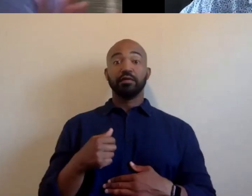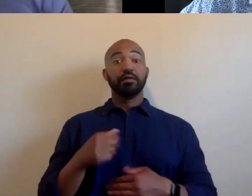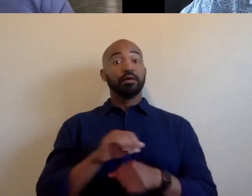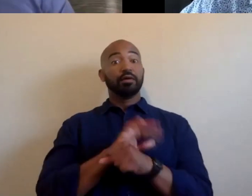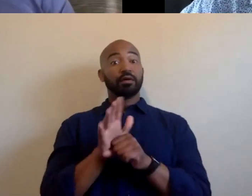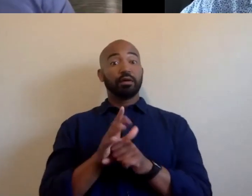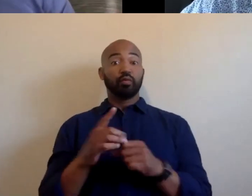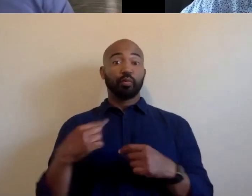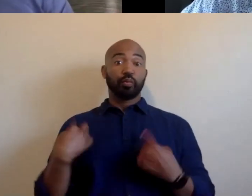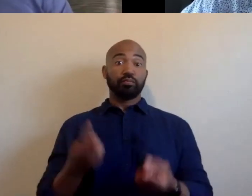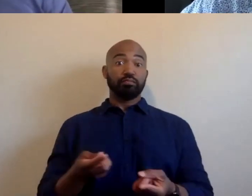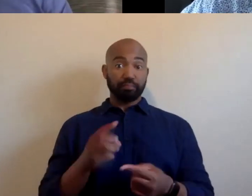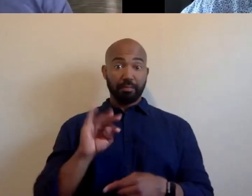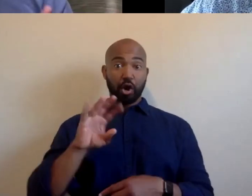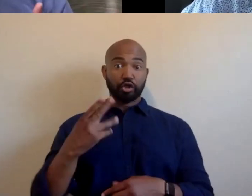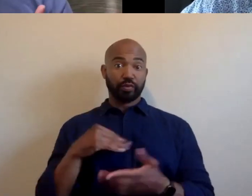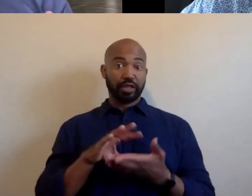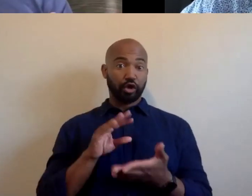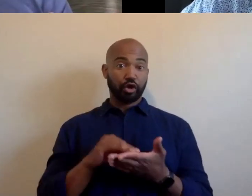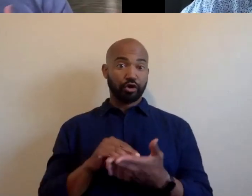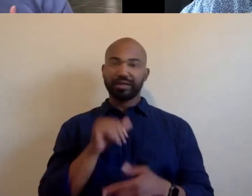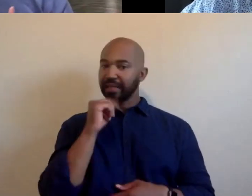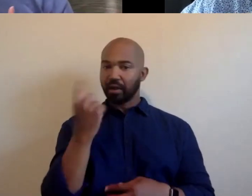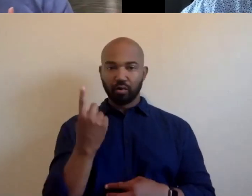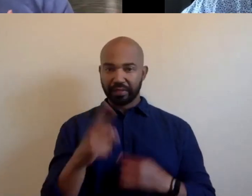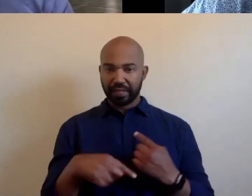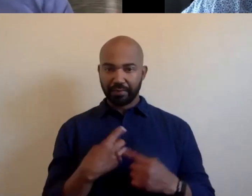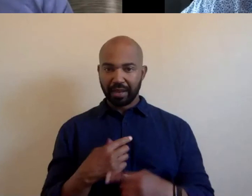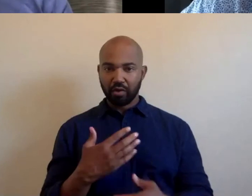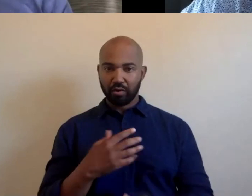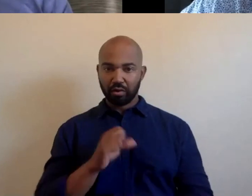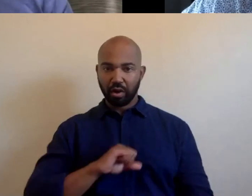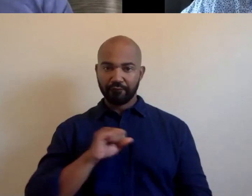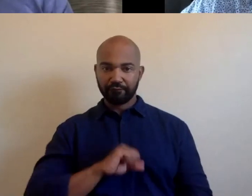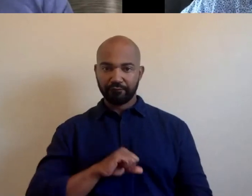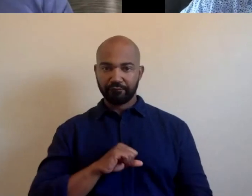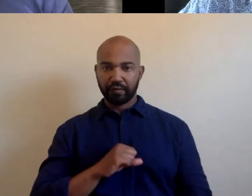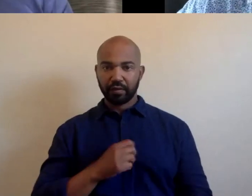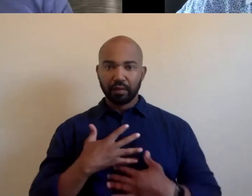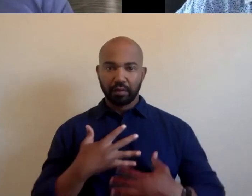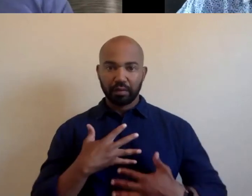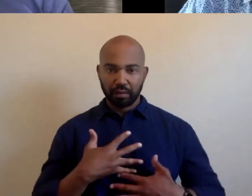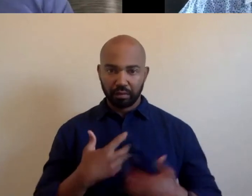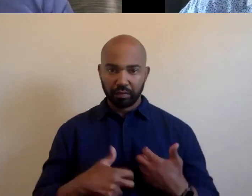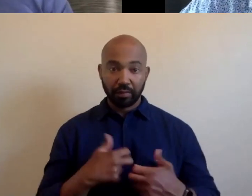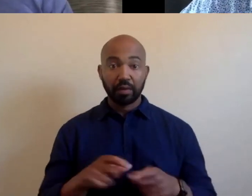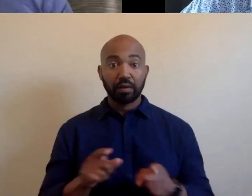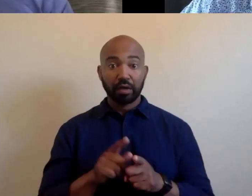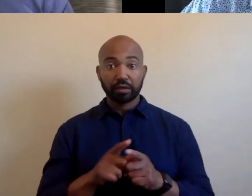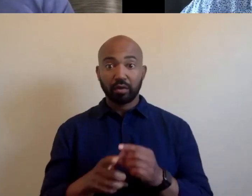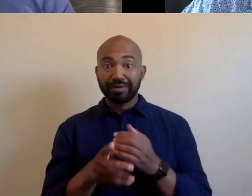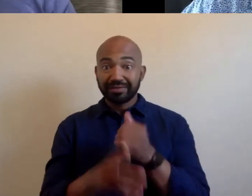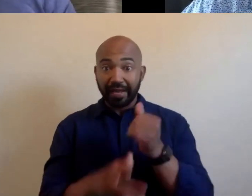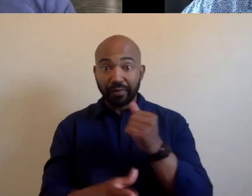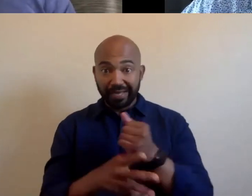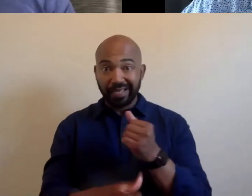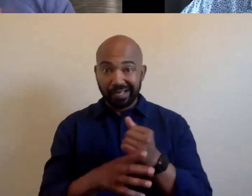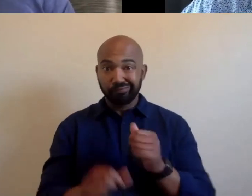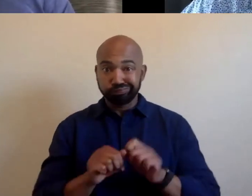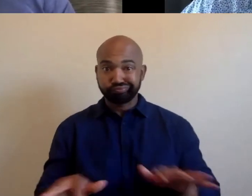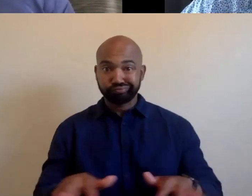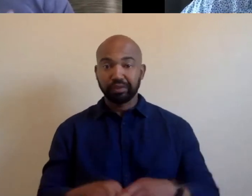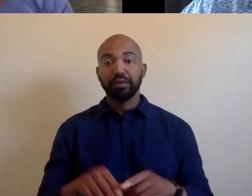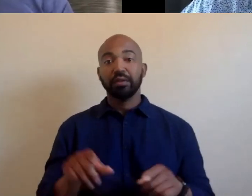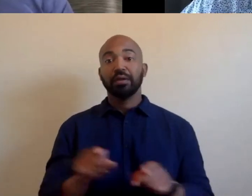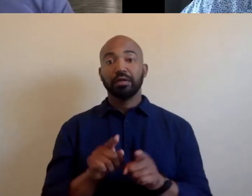since March, isn't just about a cough and shortness of breath. It's also about, diarrhea, and it's about